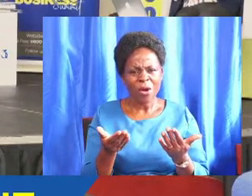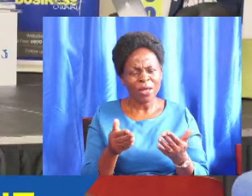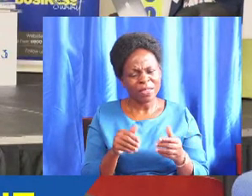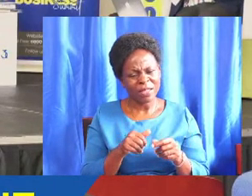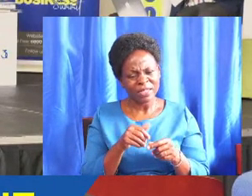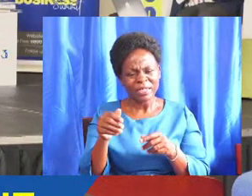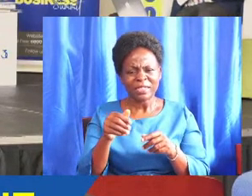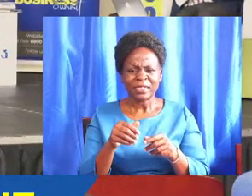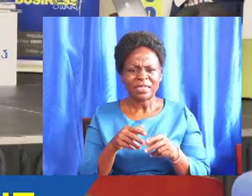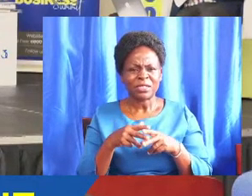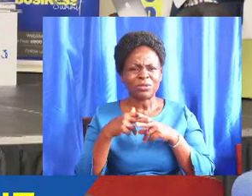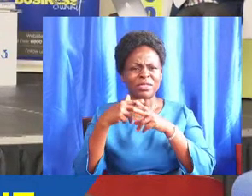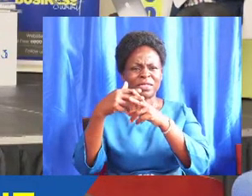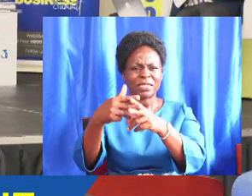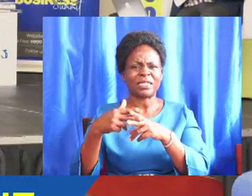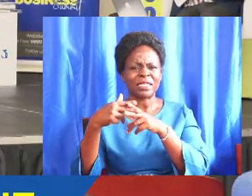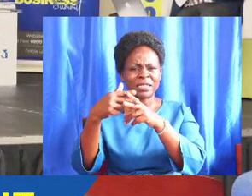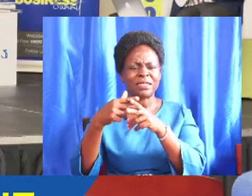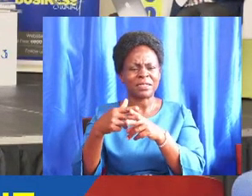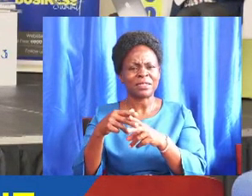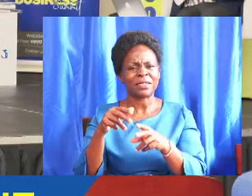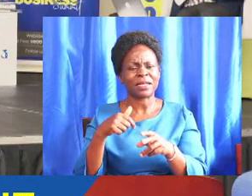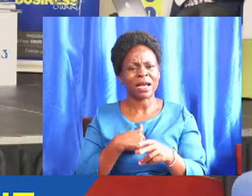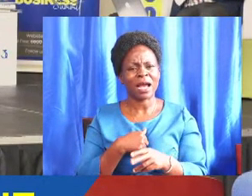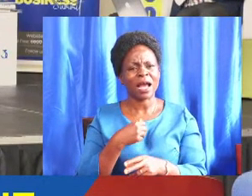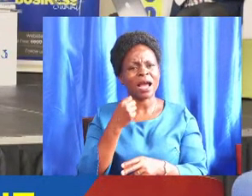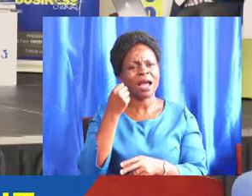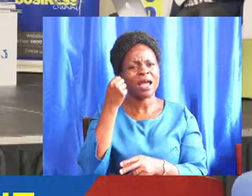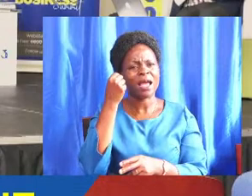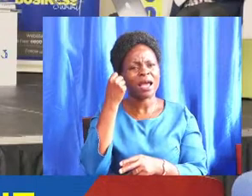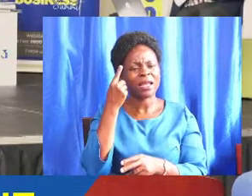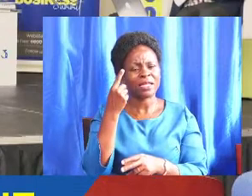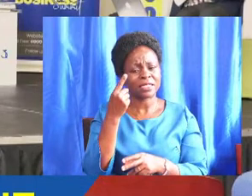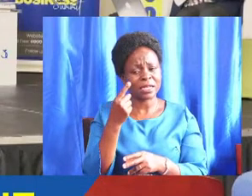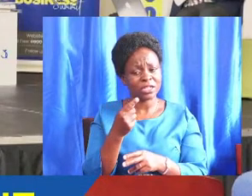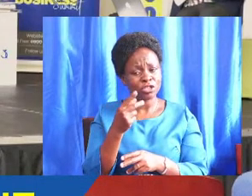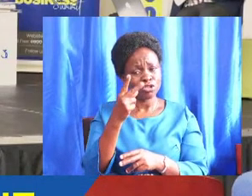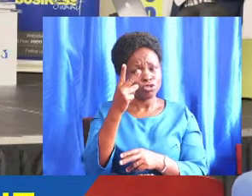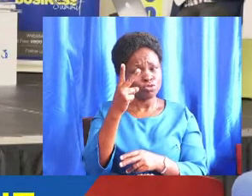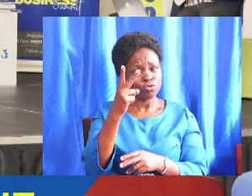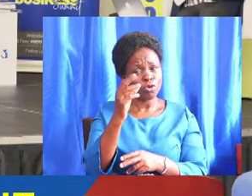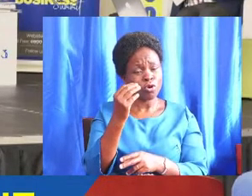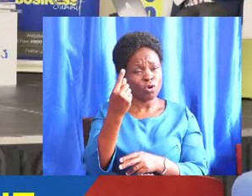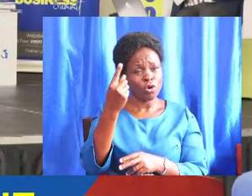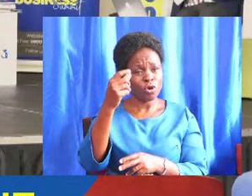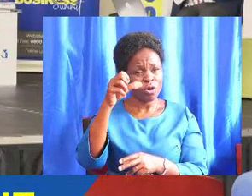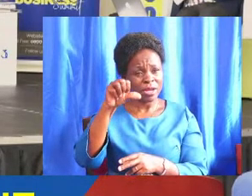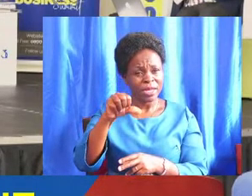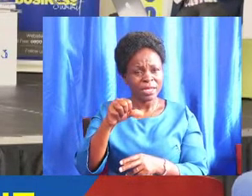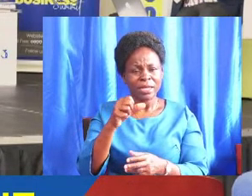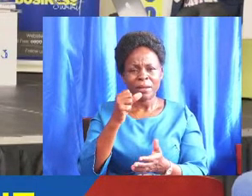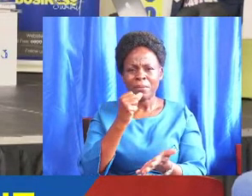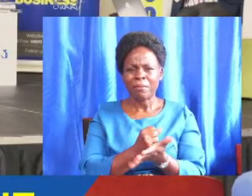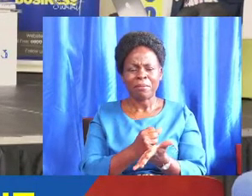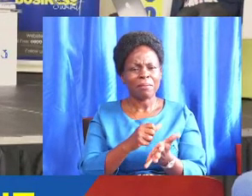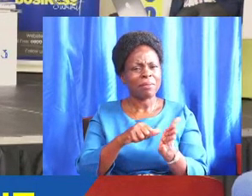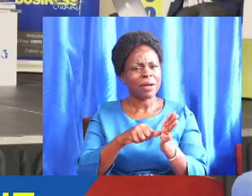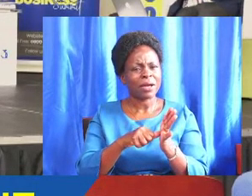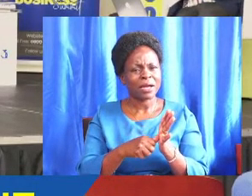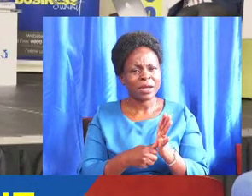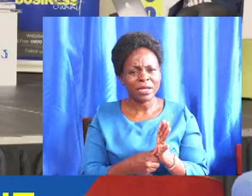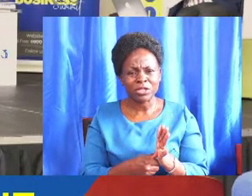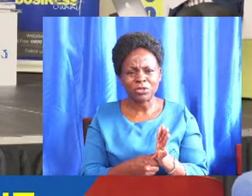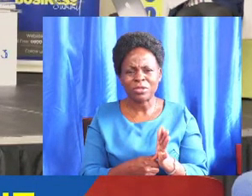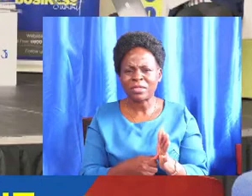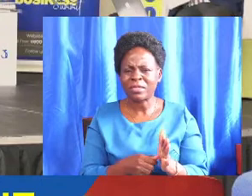credit they took from the banks? I understand that the fall of 2019, banks issued out about over